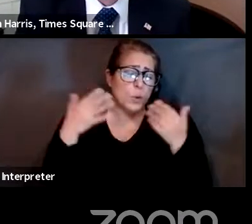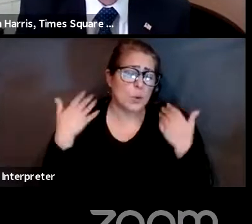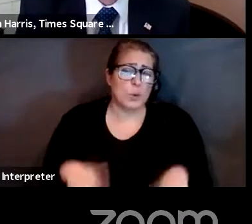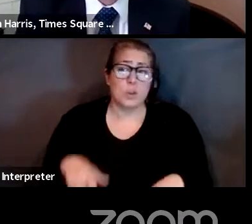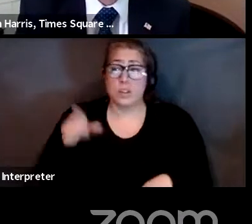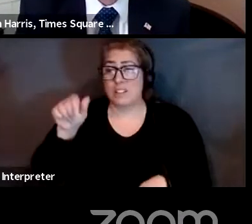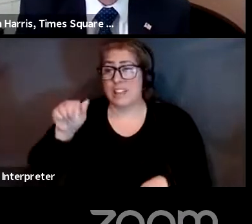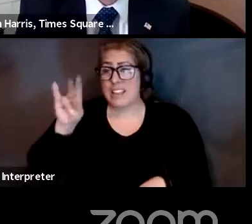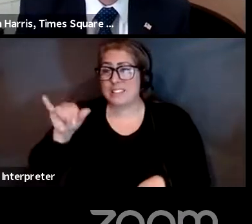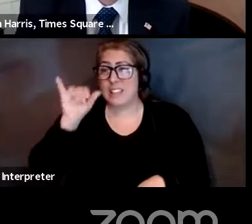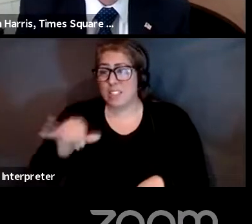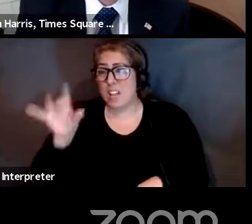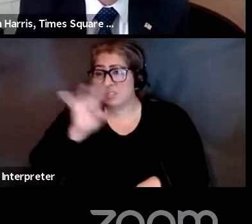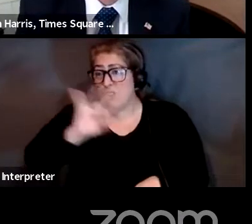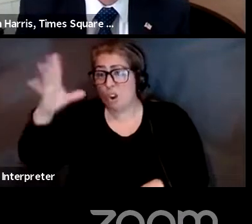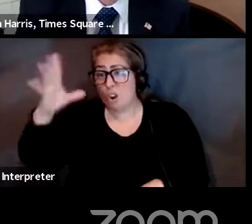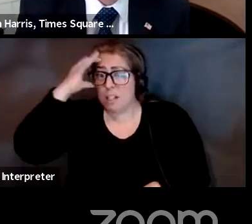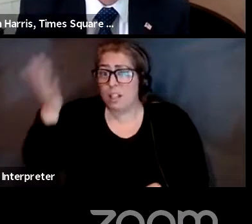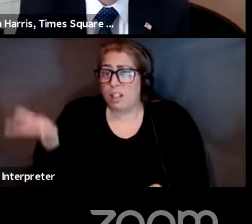That's horrible.